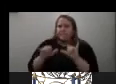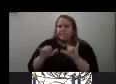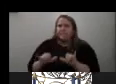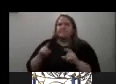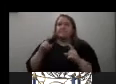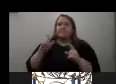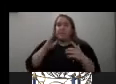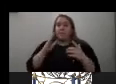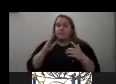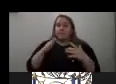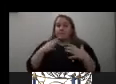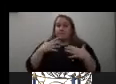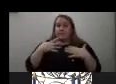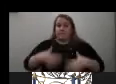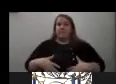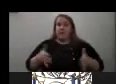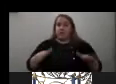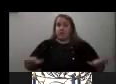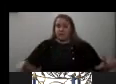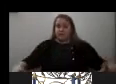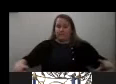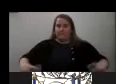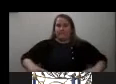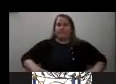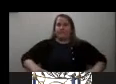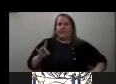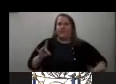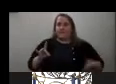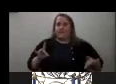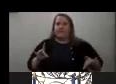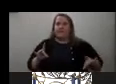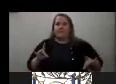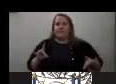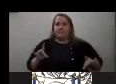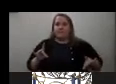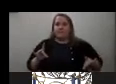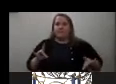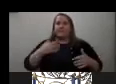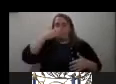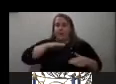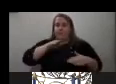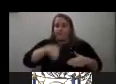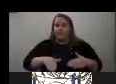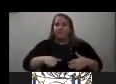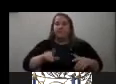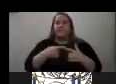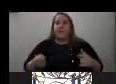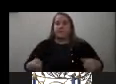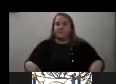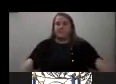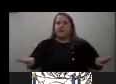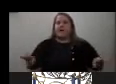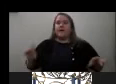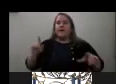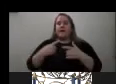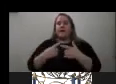leotard when the dancer has it on. It dips slightly in the front, then it goes up and on the sides, and then it